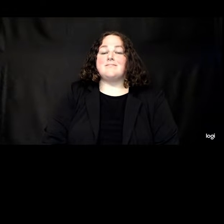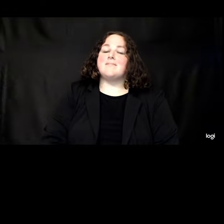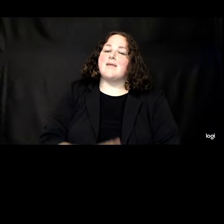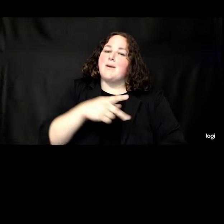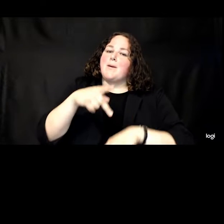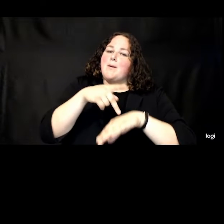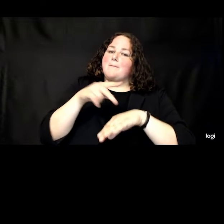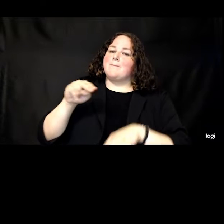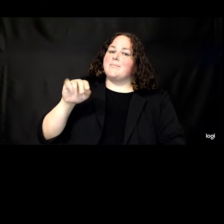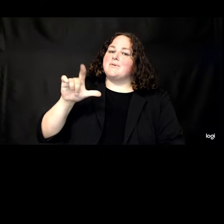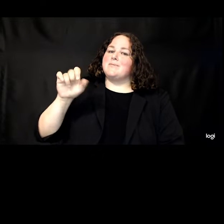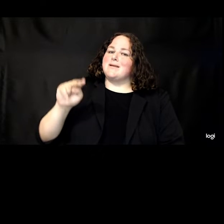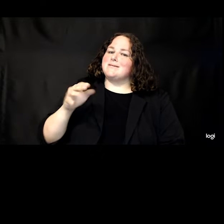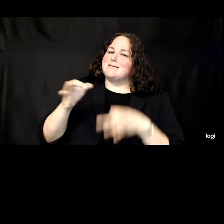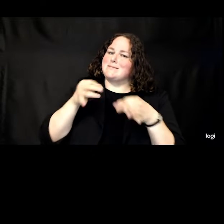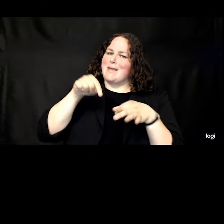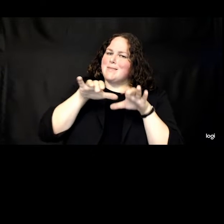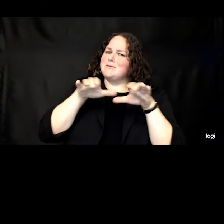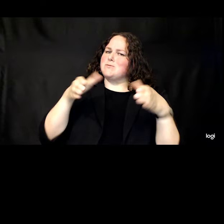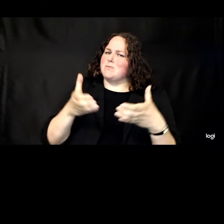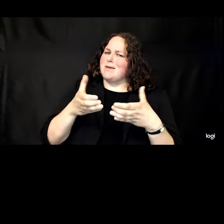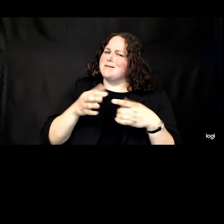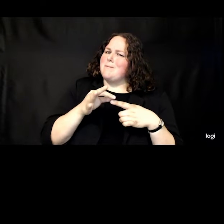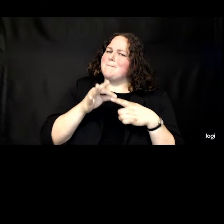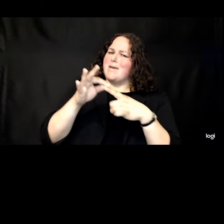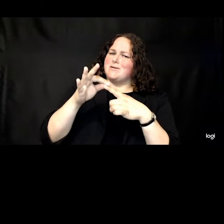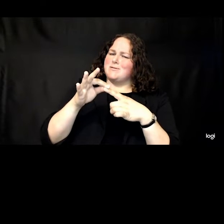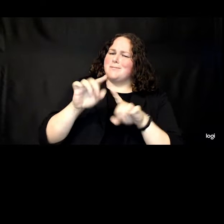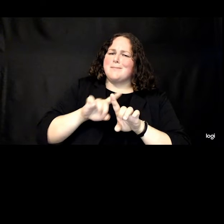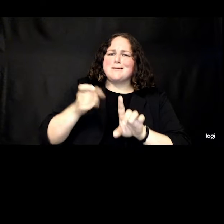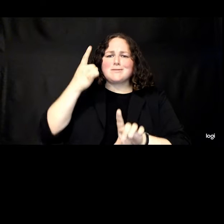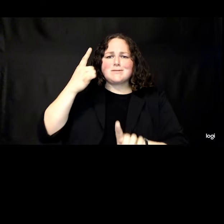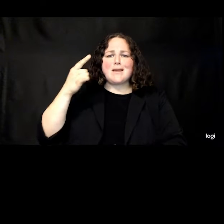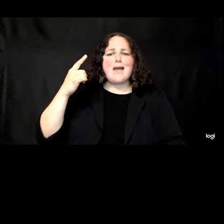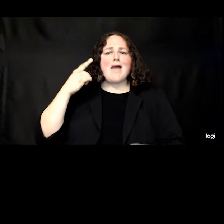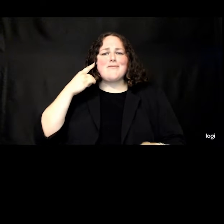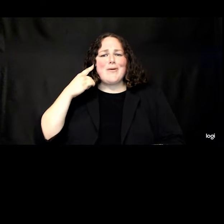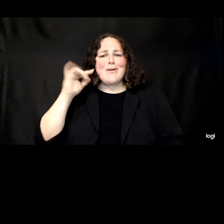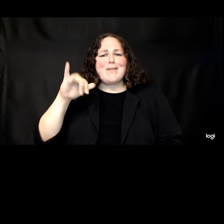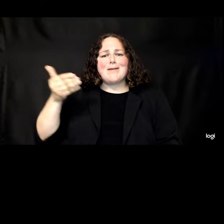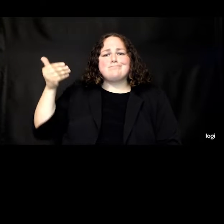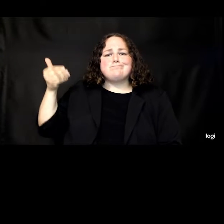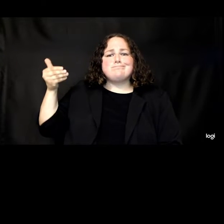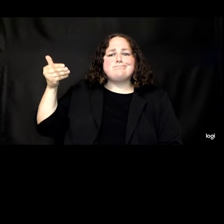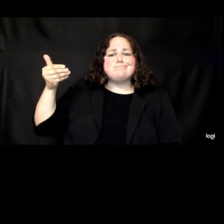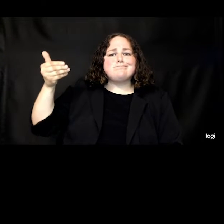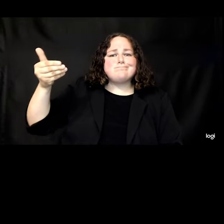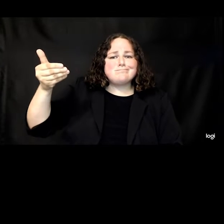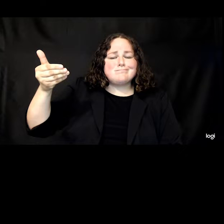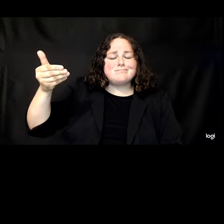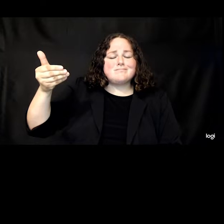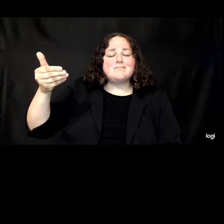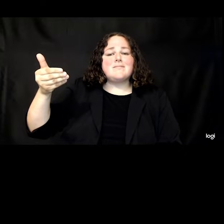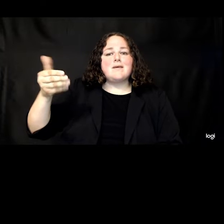Principal Nelson had explained to me that you were a very special group of students. Now, I have heard that many times before from different administrators about different